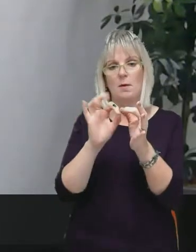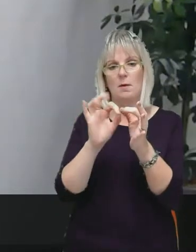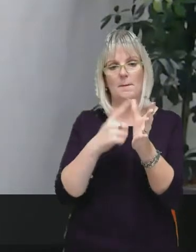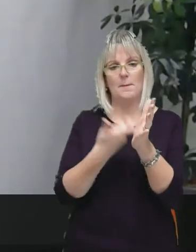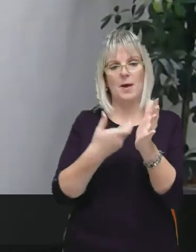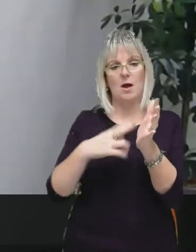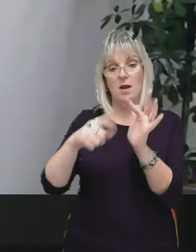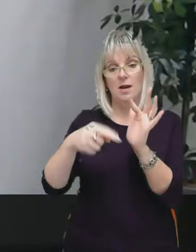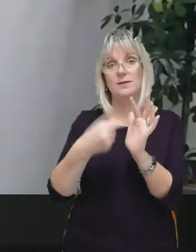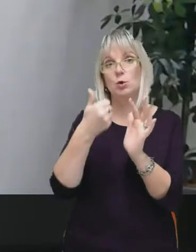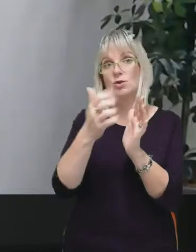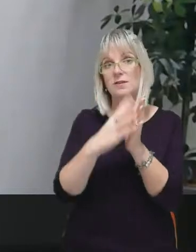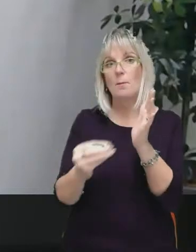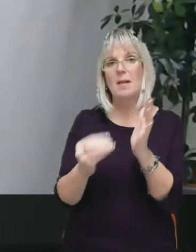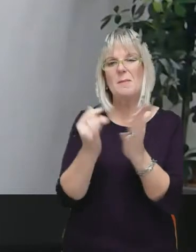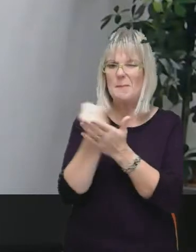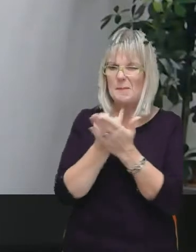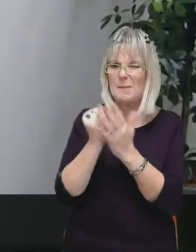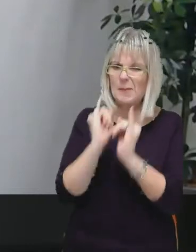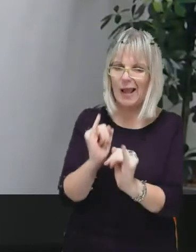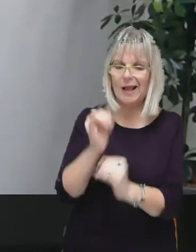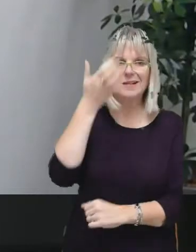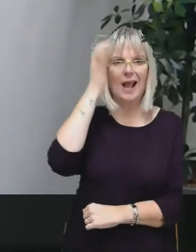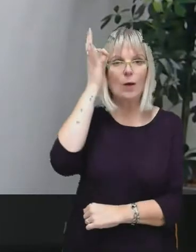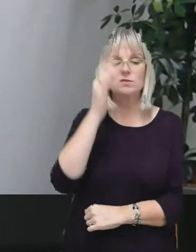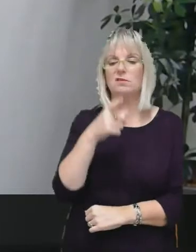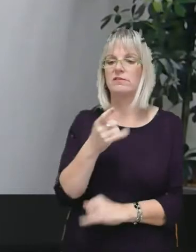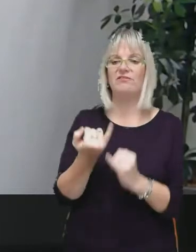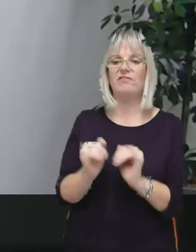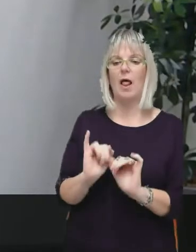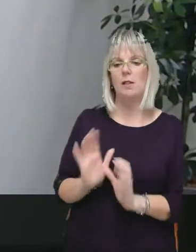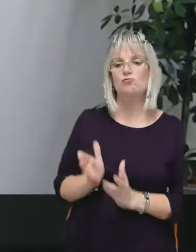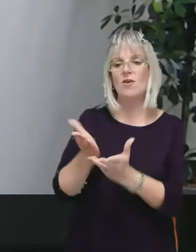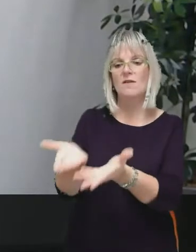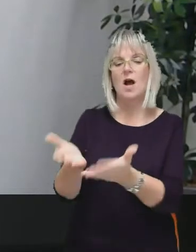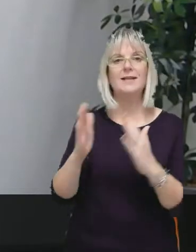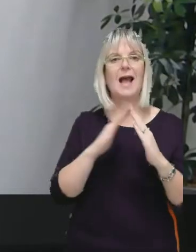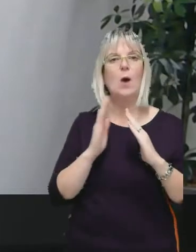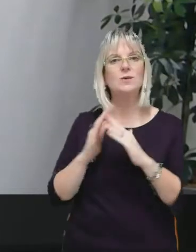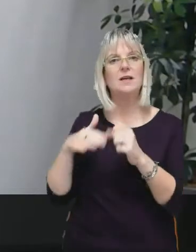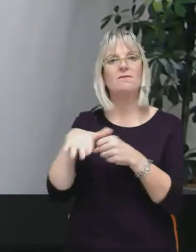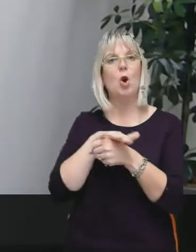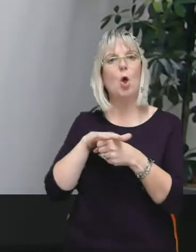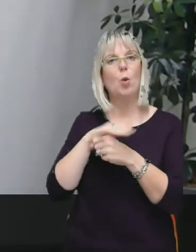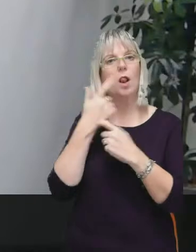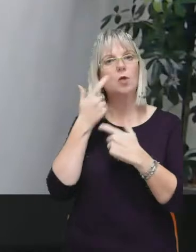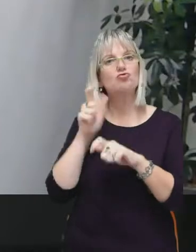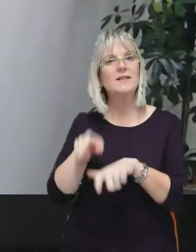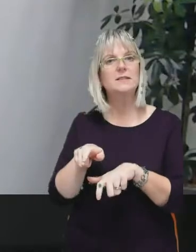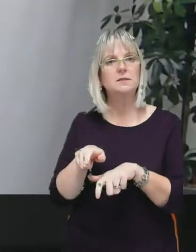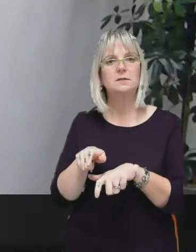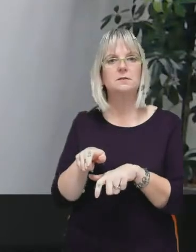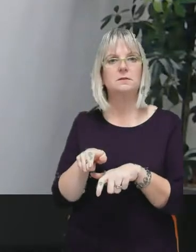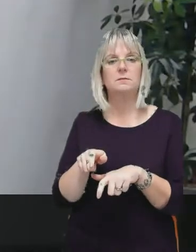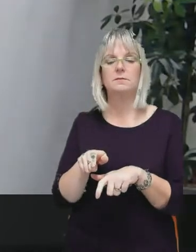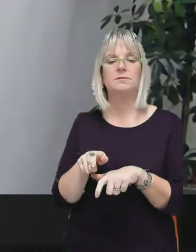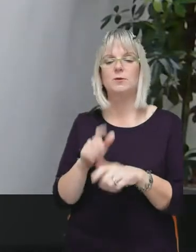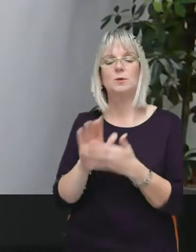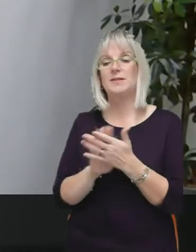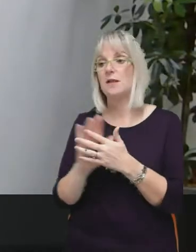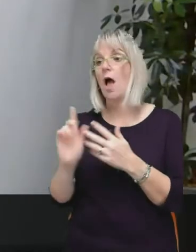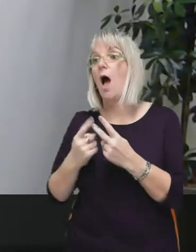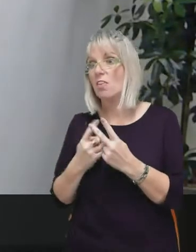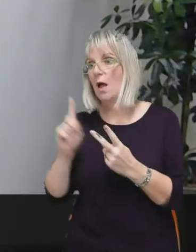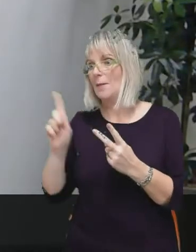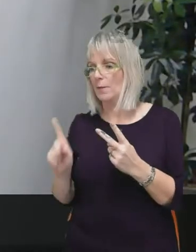fails to provide housing for local residents. And that's a good example of where I'm afraid I've got to step in and say, you know what, you've got to